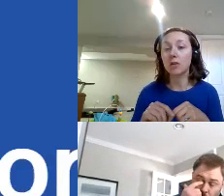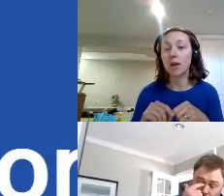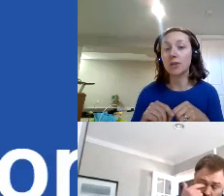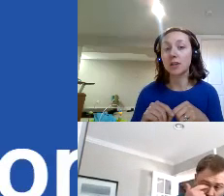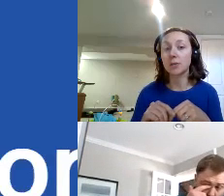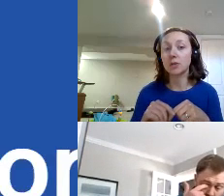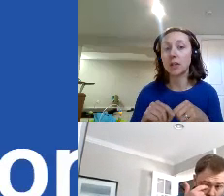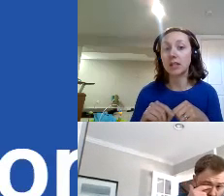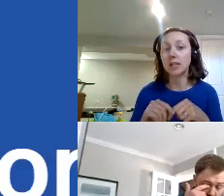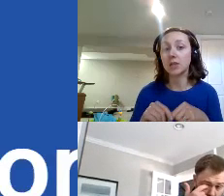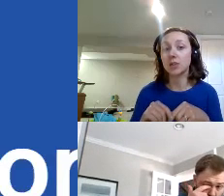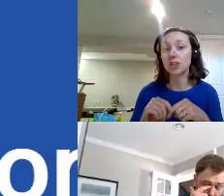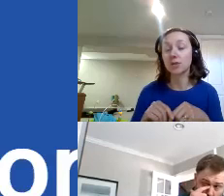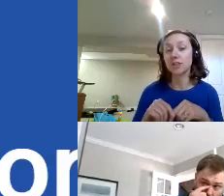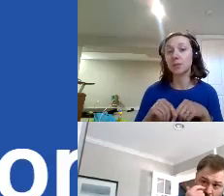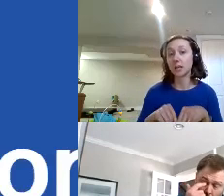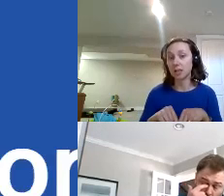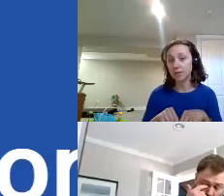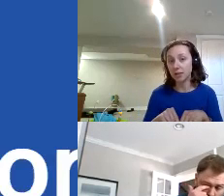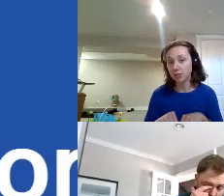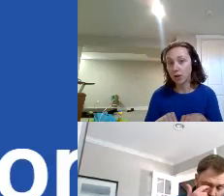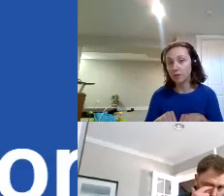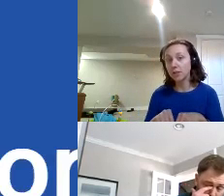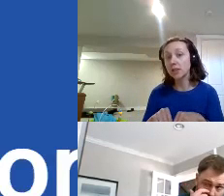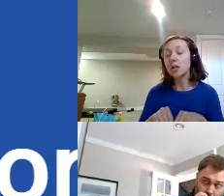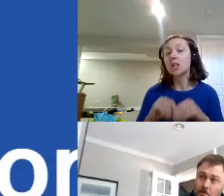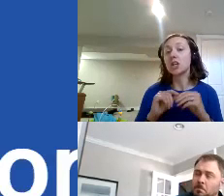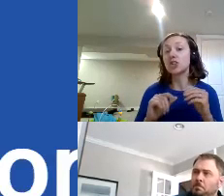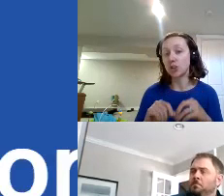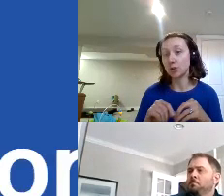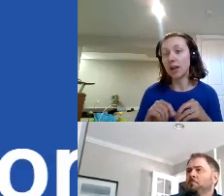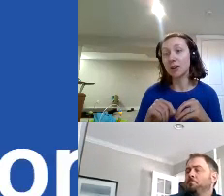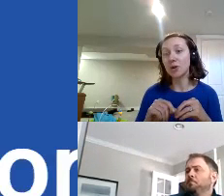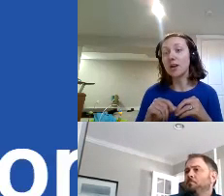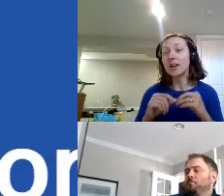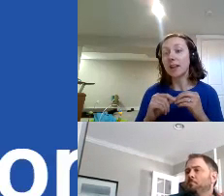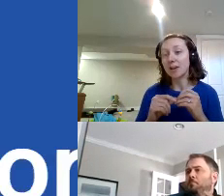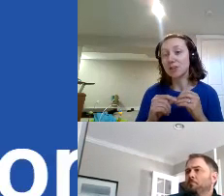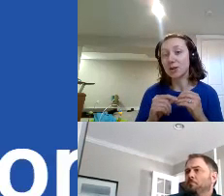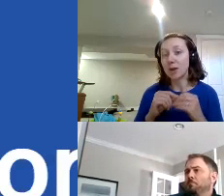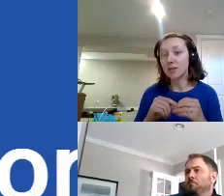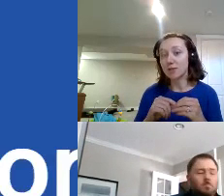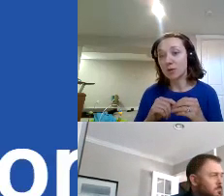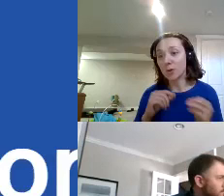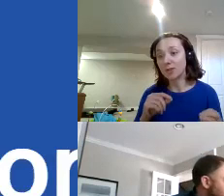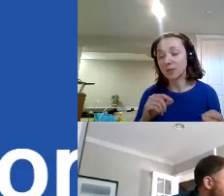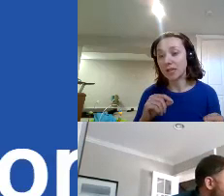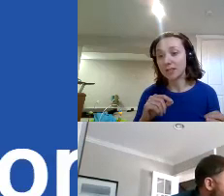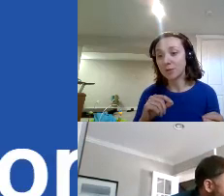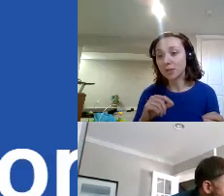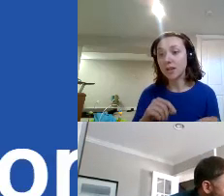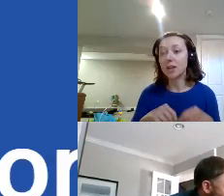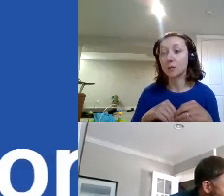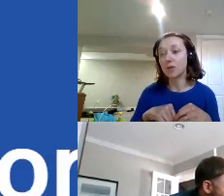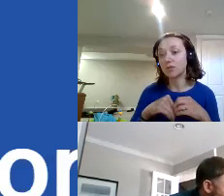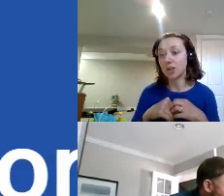me. Colorado is going to be holding its annual Shared Risk and Protective Factors Conference in June. I know last year, many of you were hoping to attend it